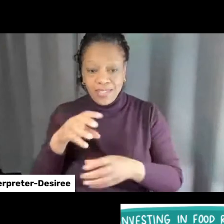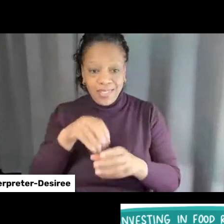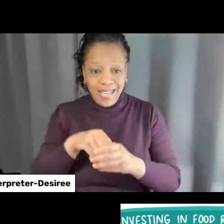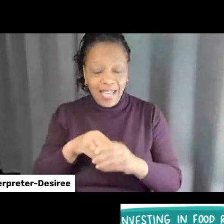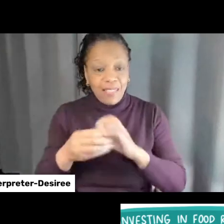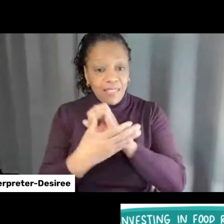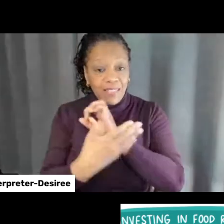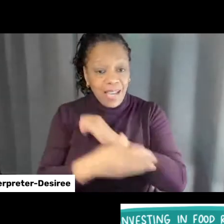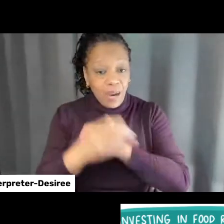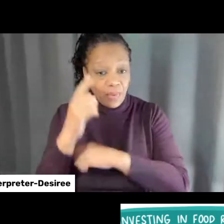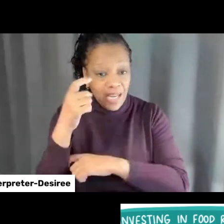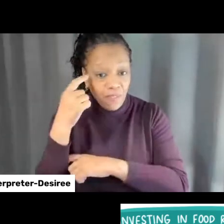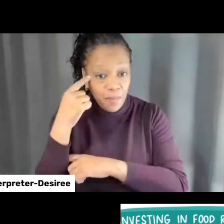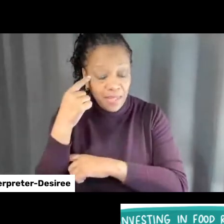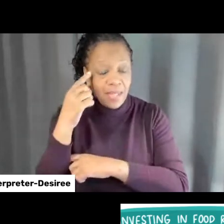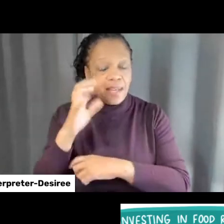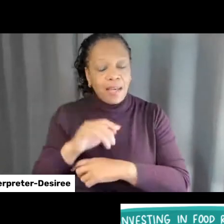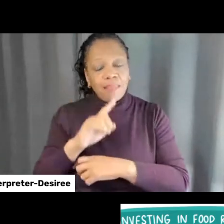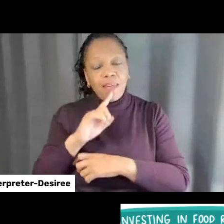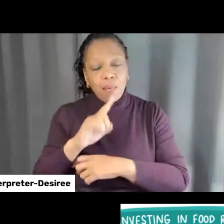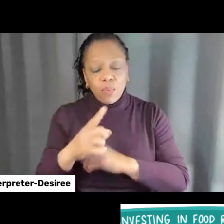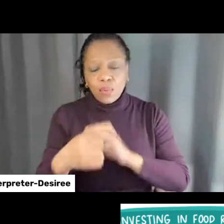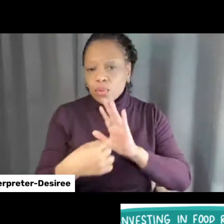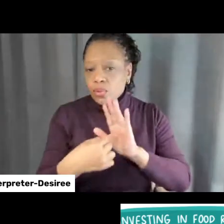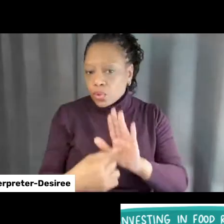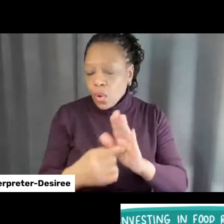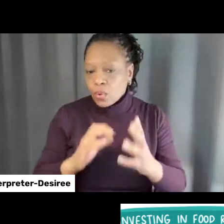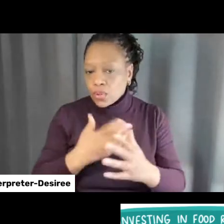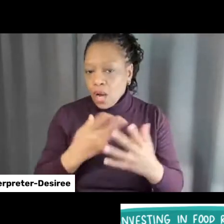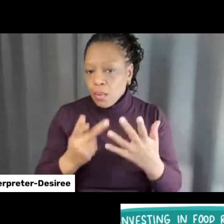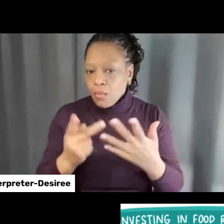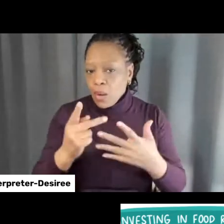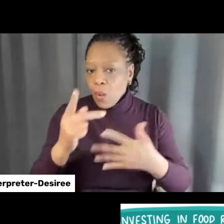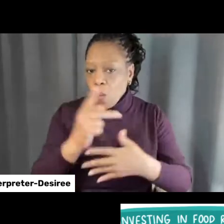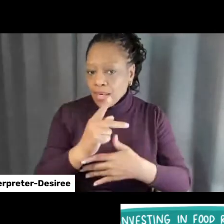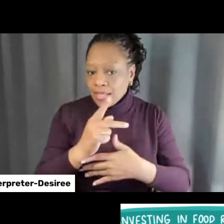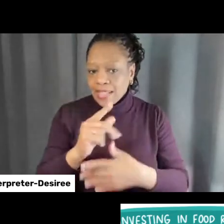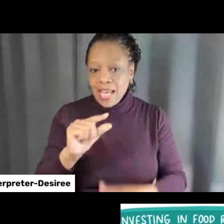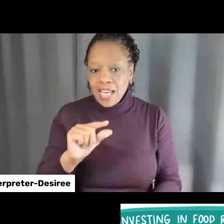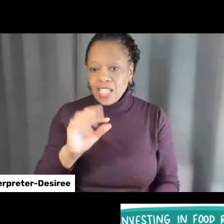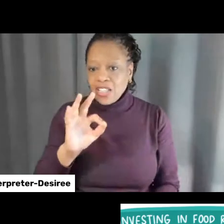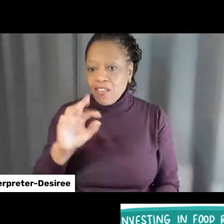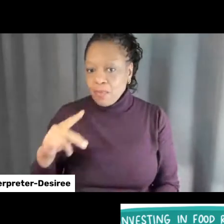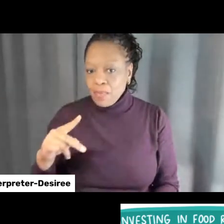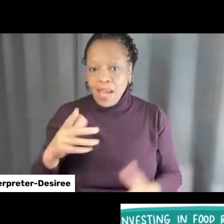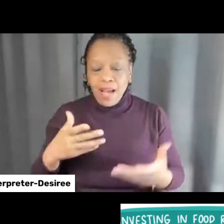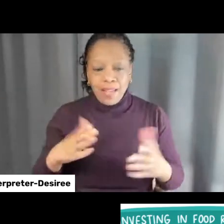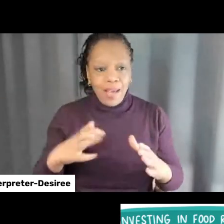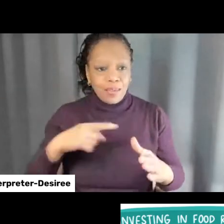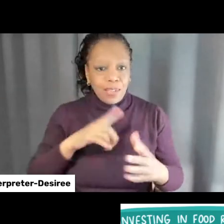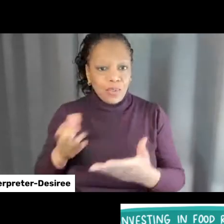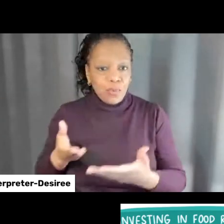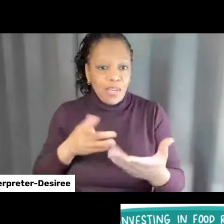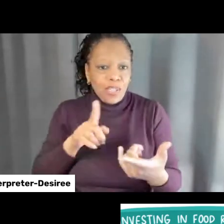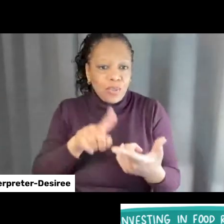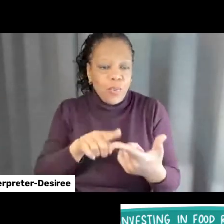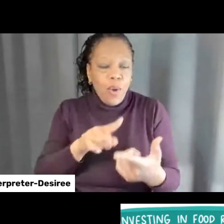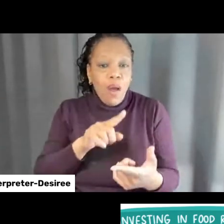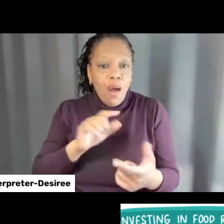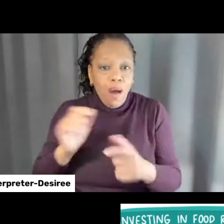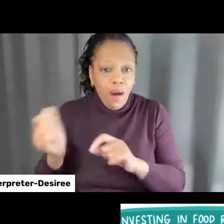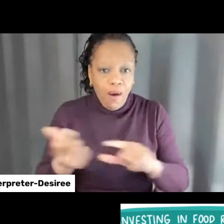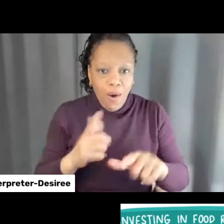really speaks to the priorities that GFPP has allowed us to bring this to all of our work and our focus on food justice